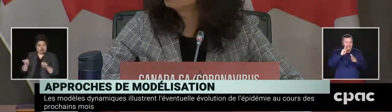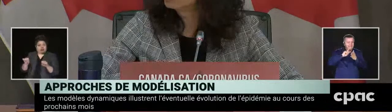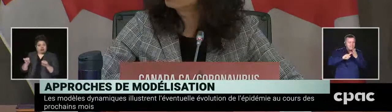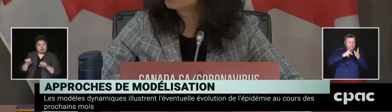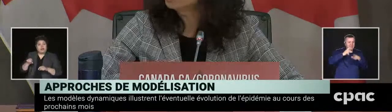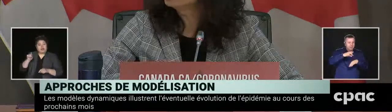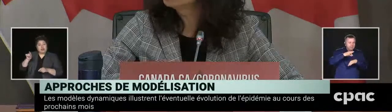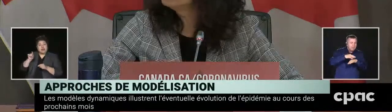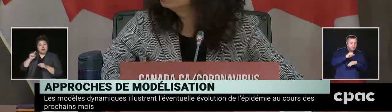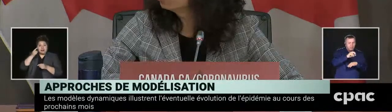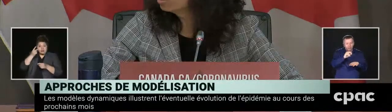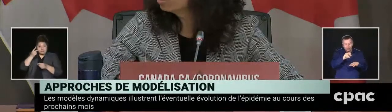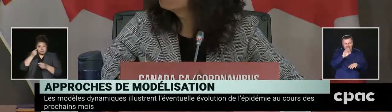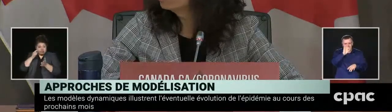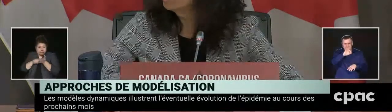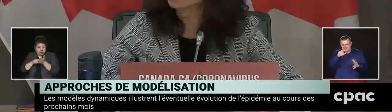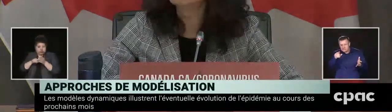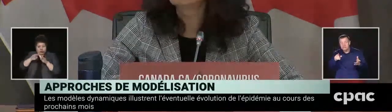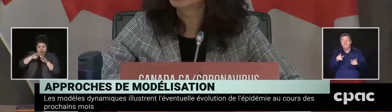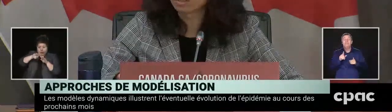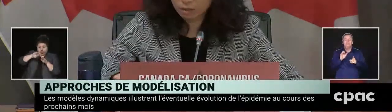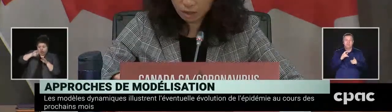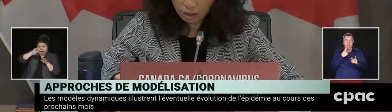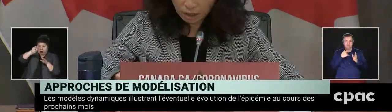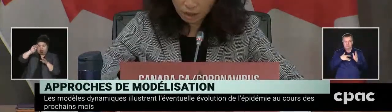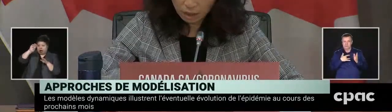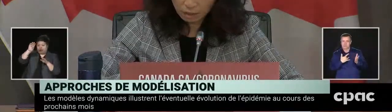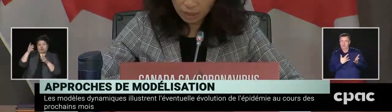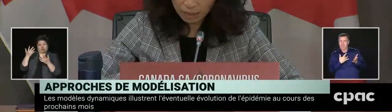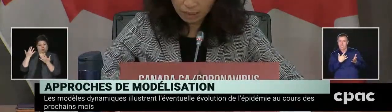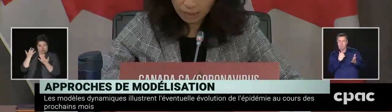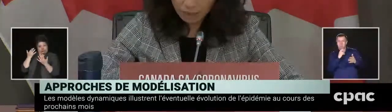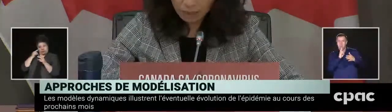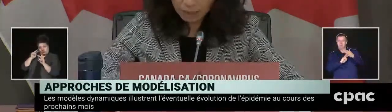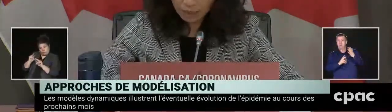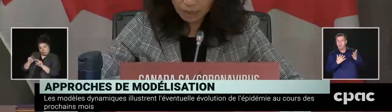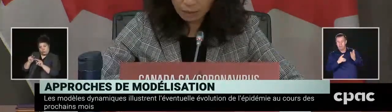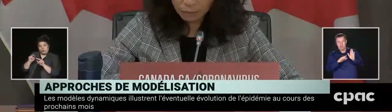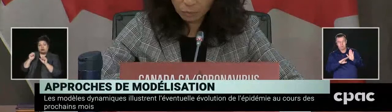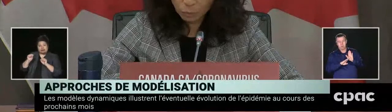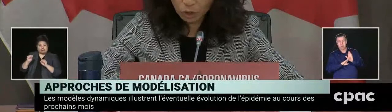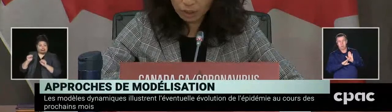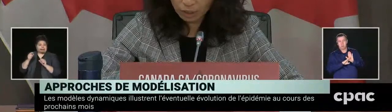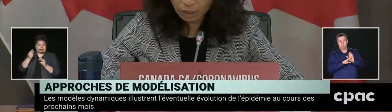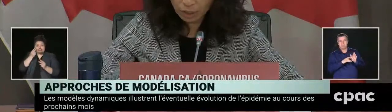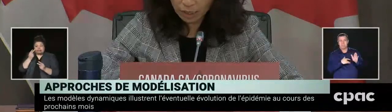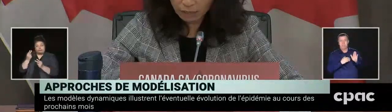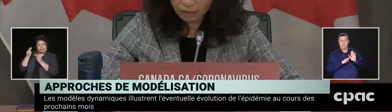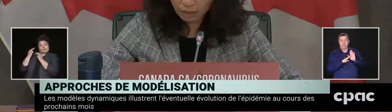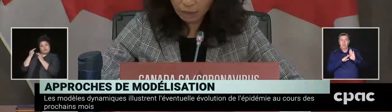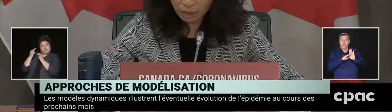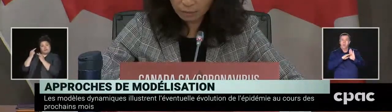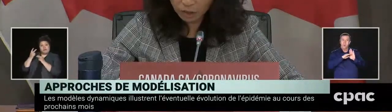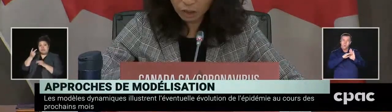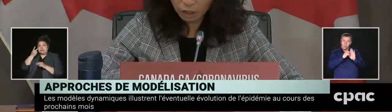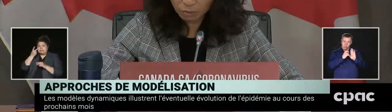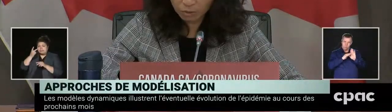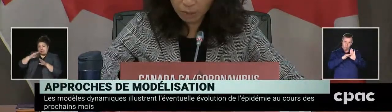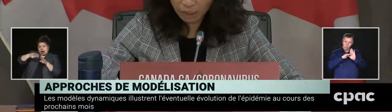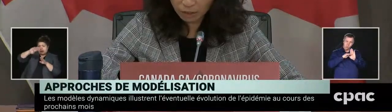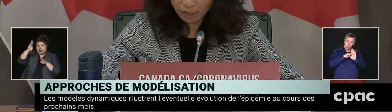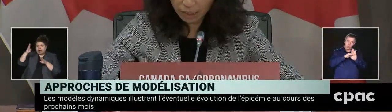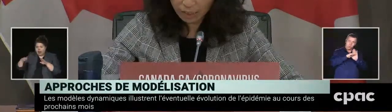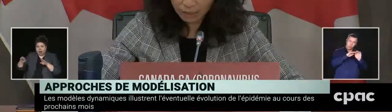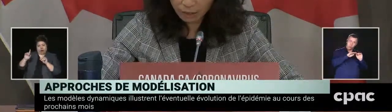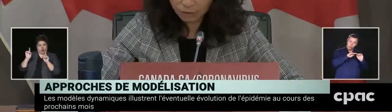what happens to it. So each individual curve you can then follow and see what that